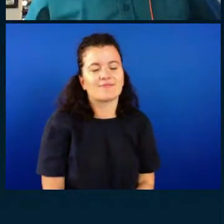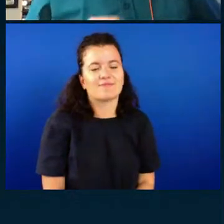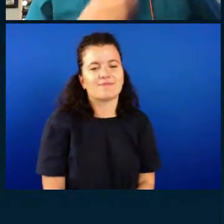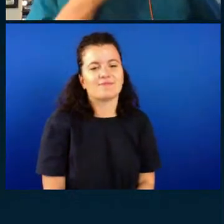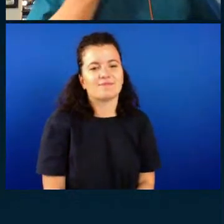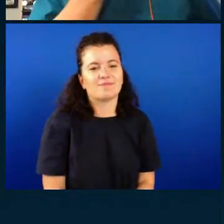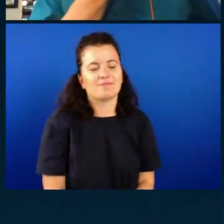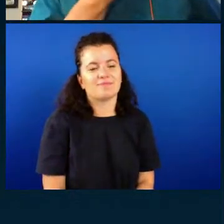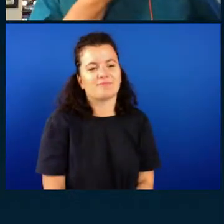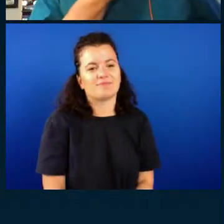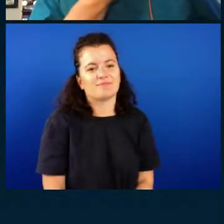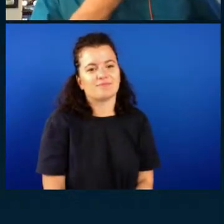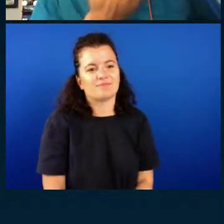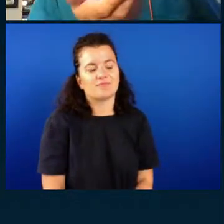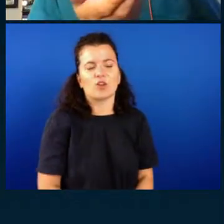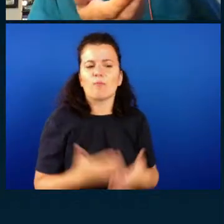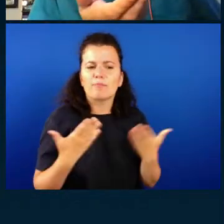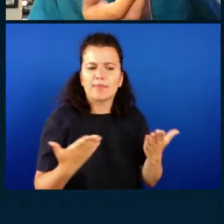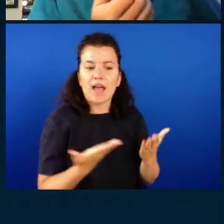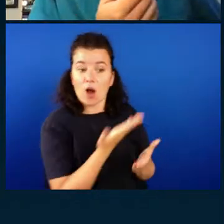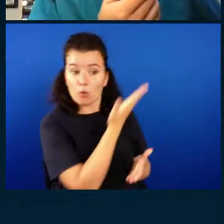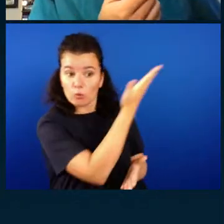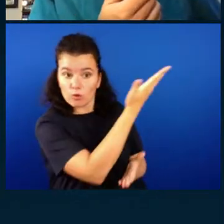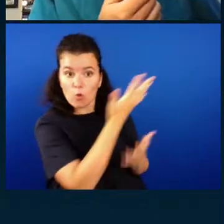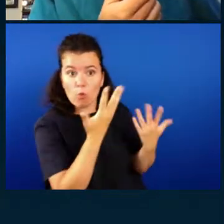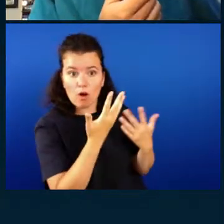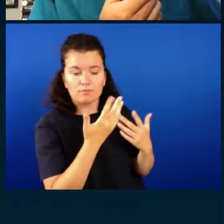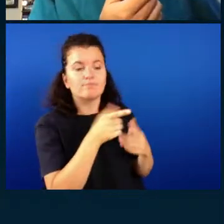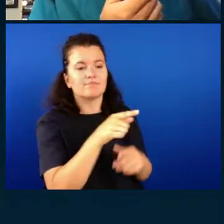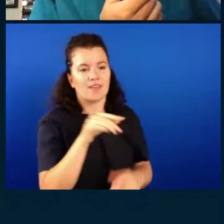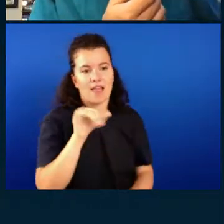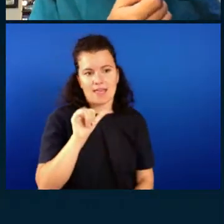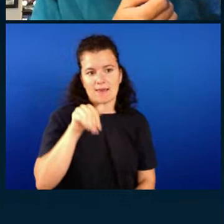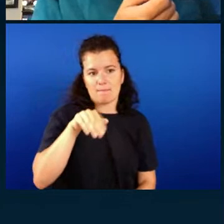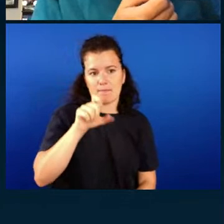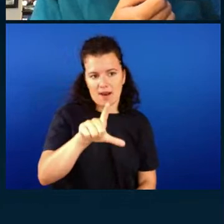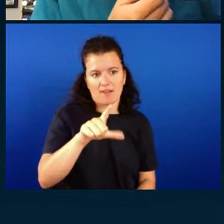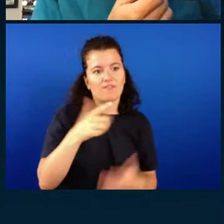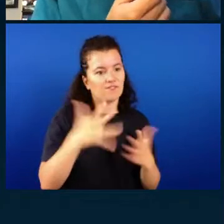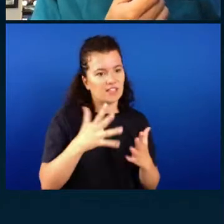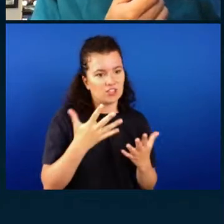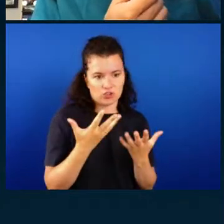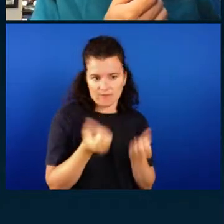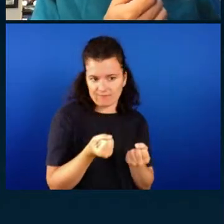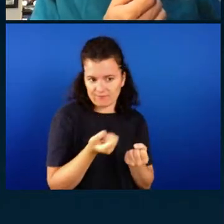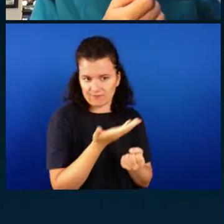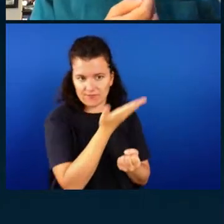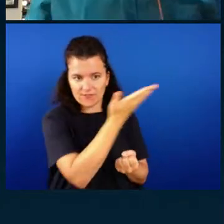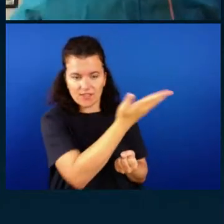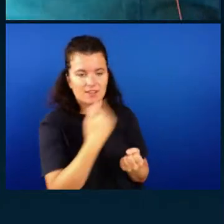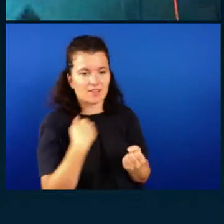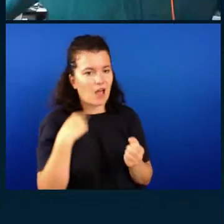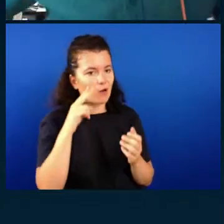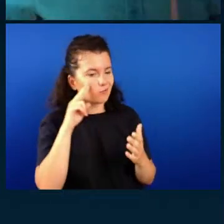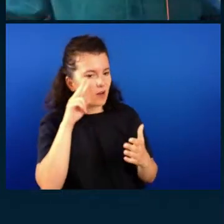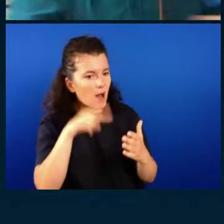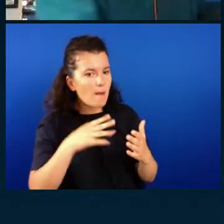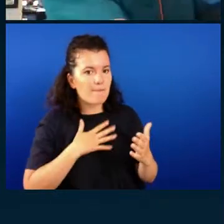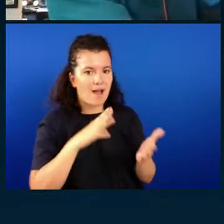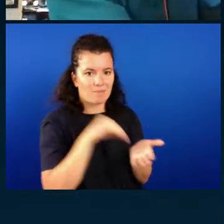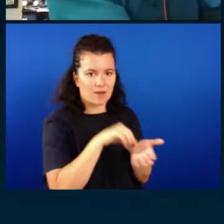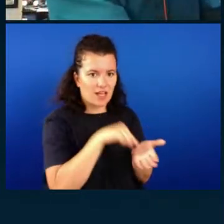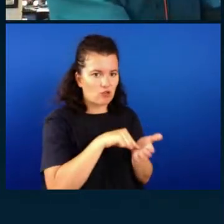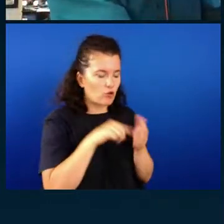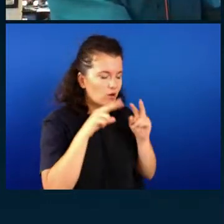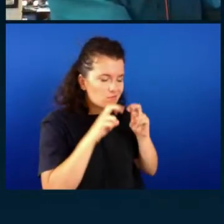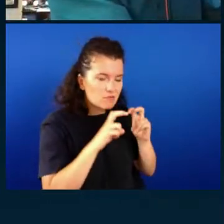Okay, so what it's doing again, it's inspecting, it's got my Tye YAML, and it's going in and it's taking a look at my application, and it's trying